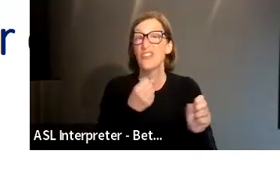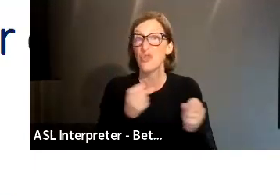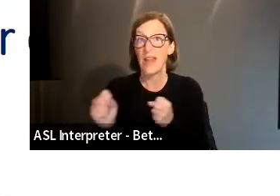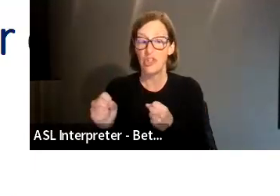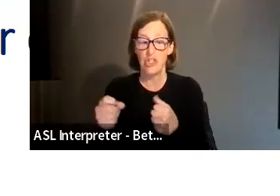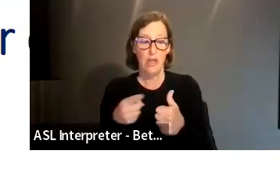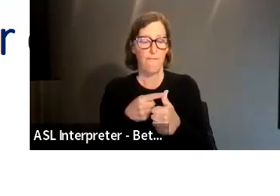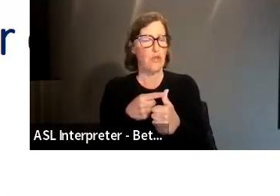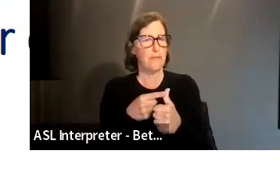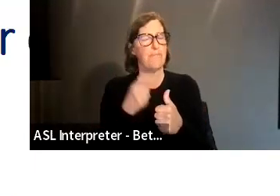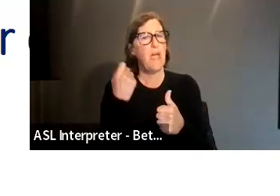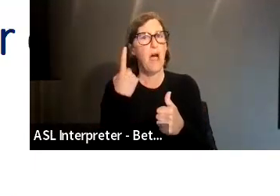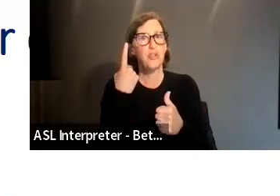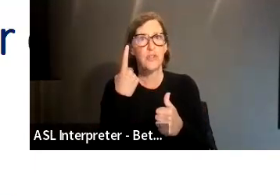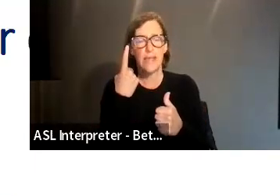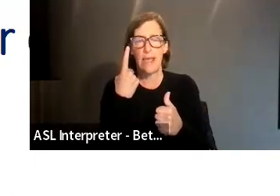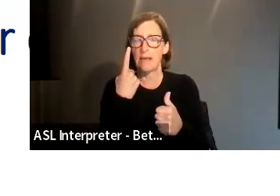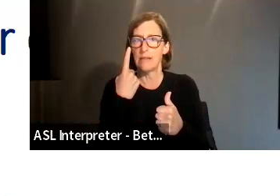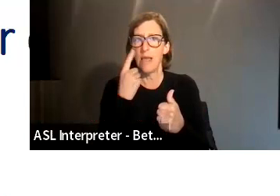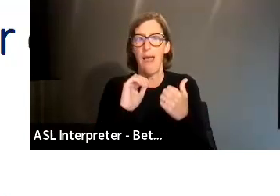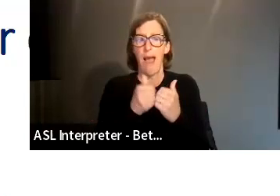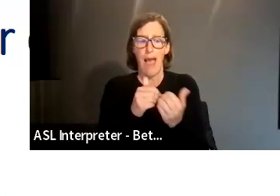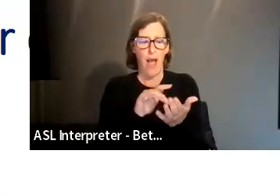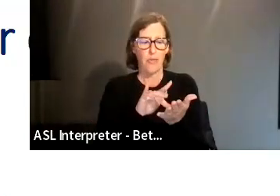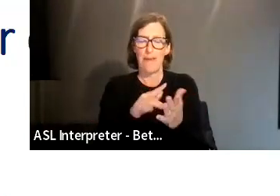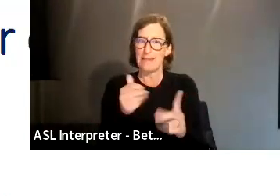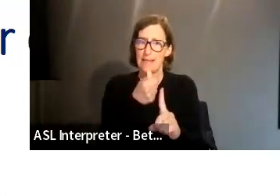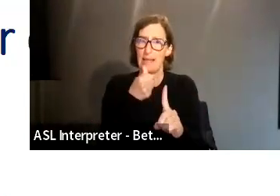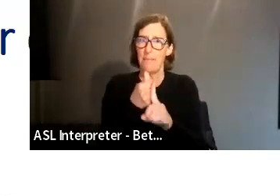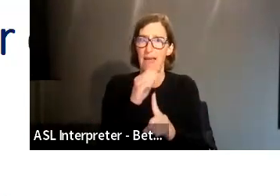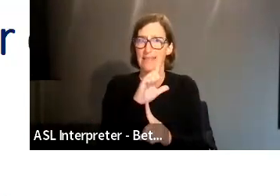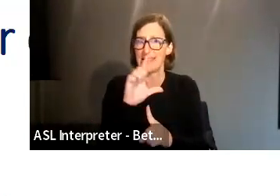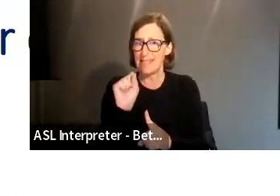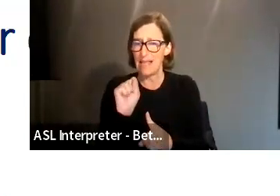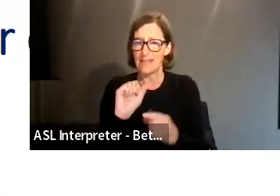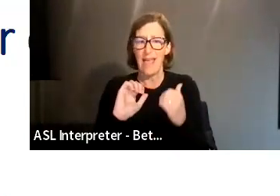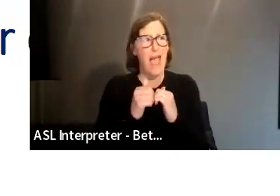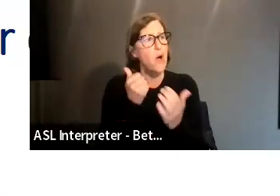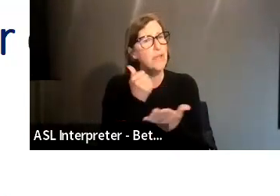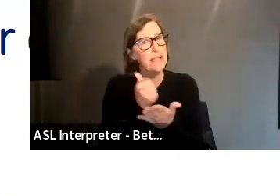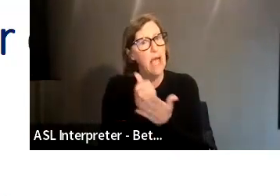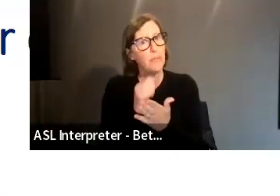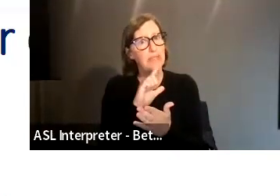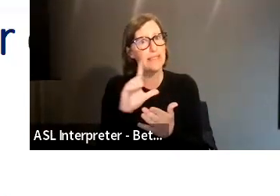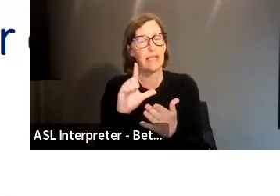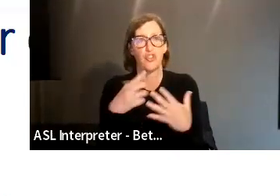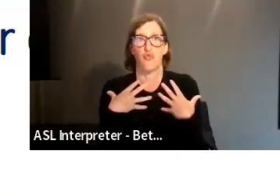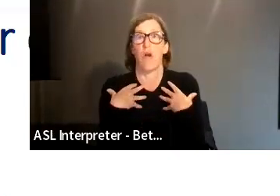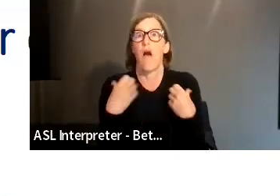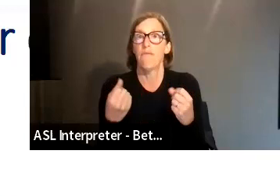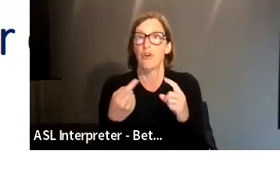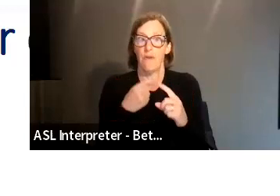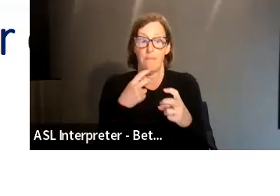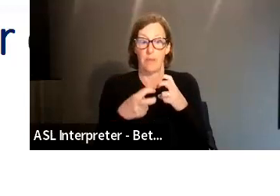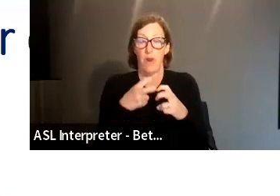to understand the mode of action, how this drug is affecting the cells, how it's helping them to recover from the problem